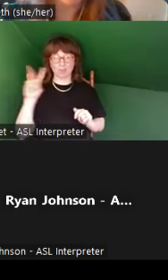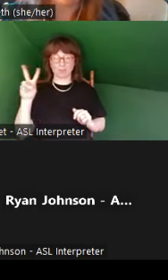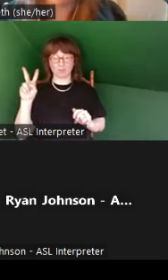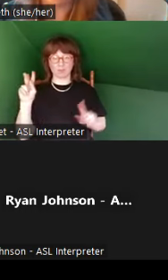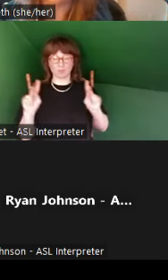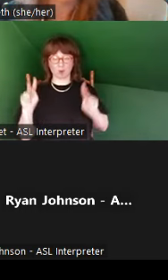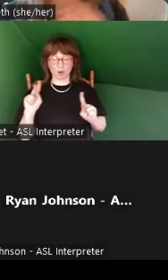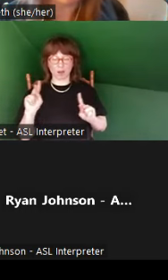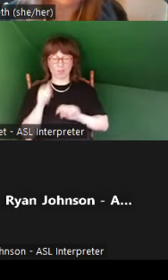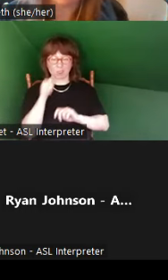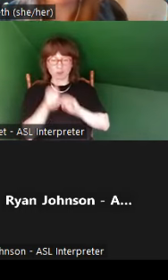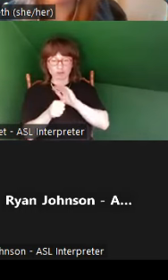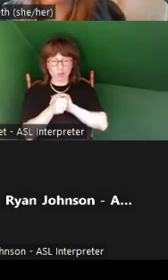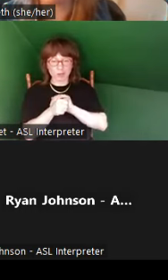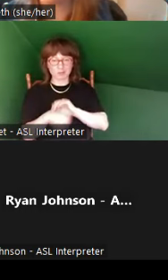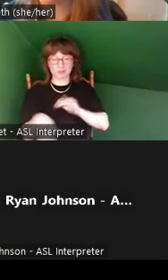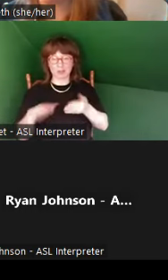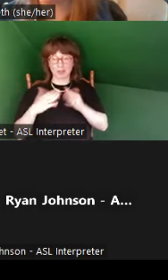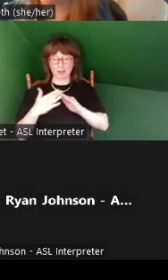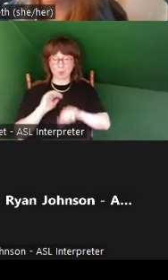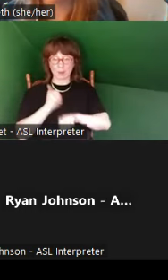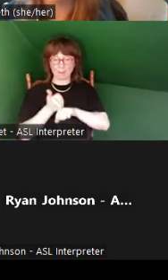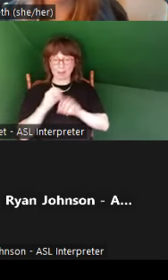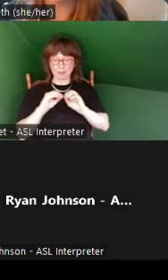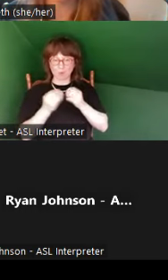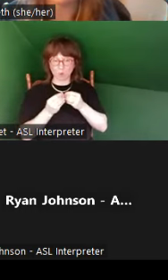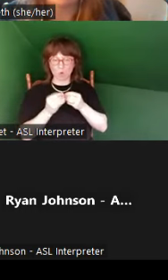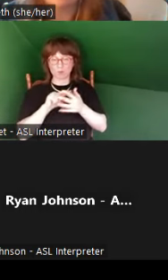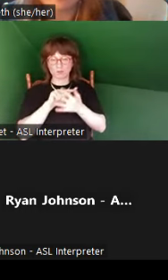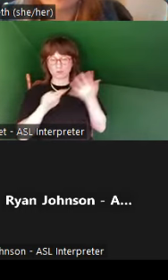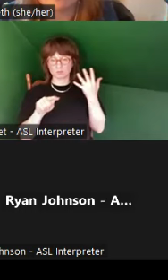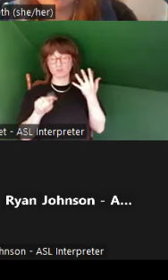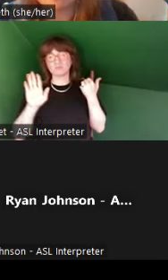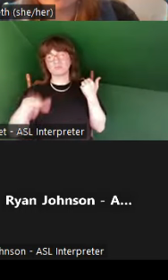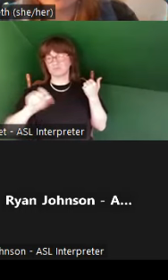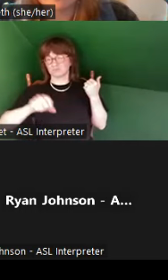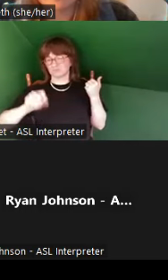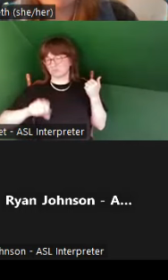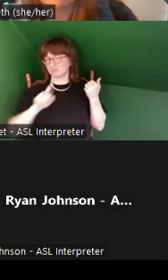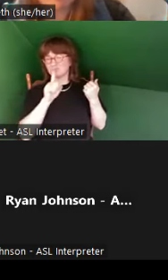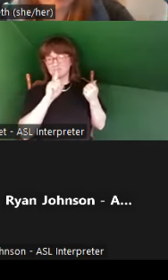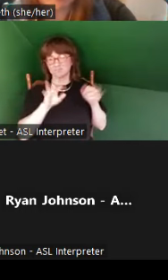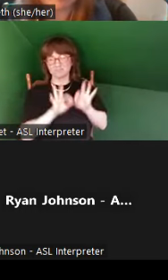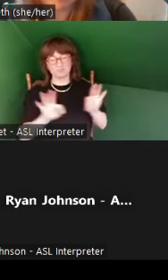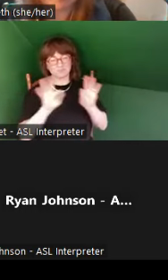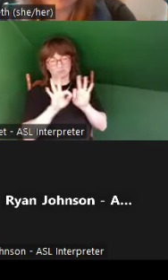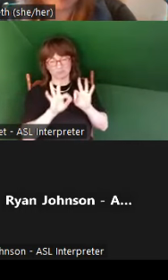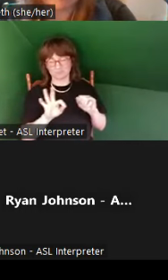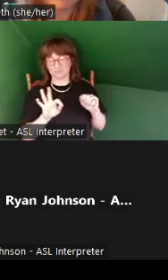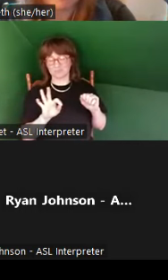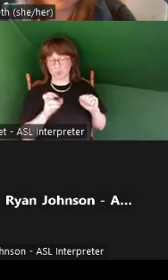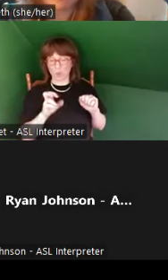violence shelters and community-based organizations, it's really important to, when we're working with